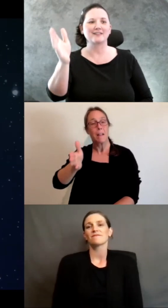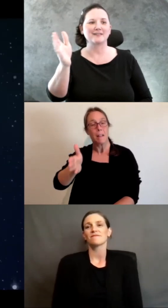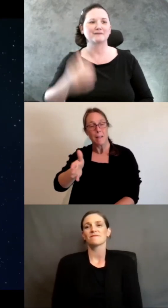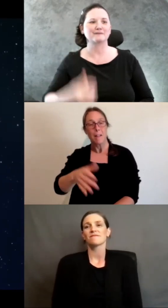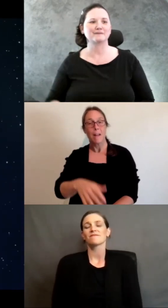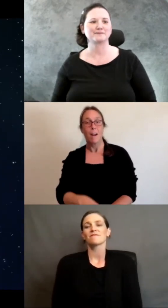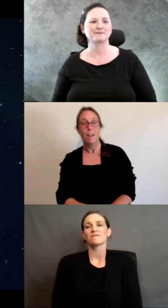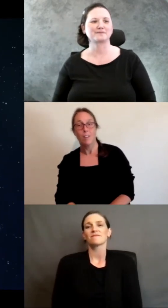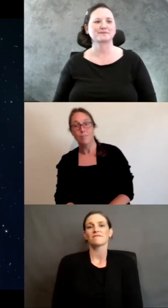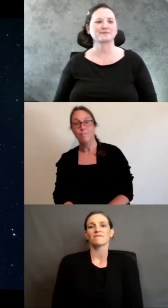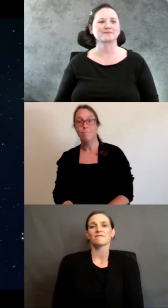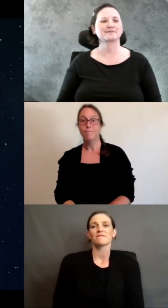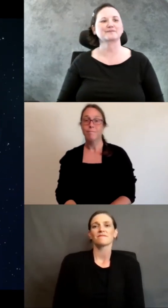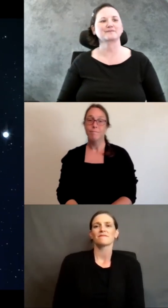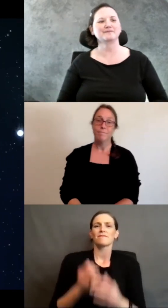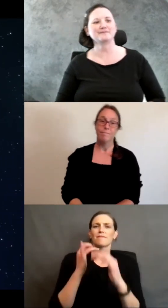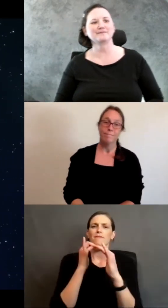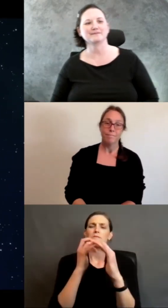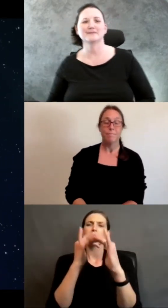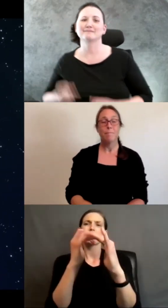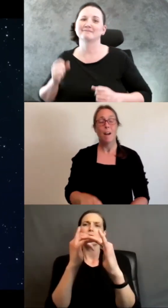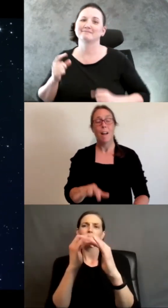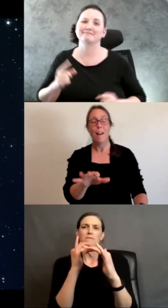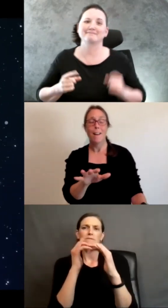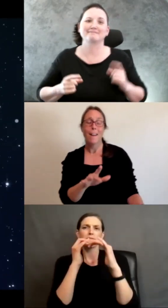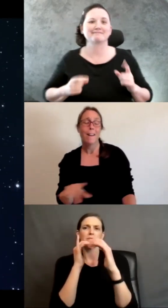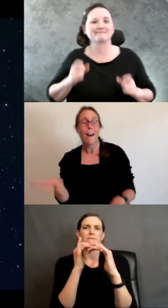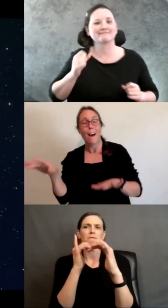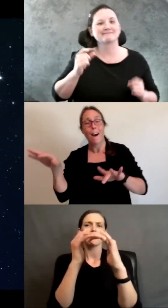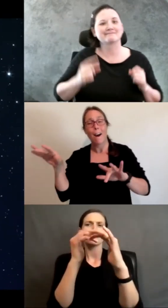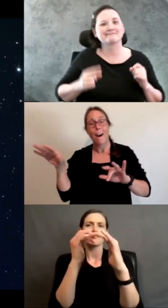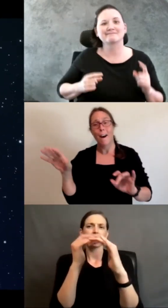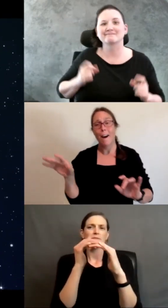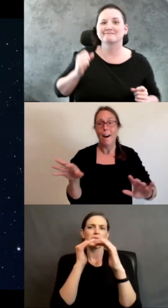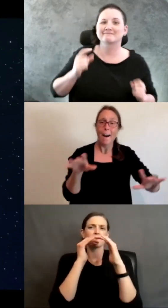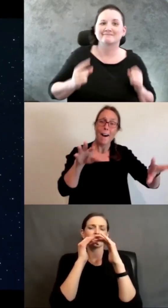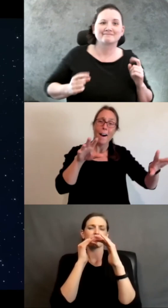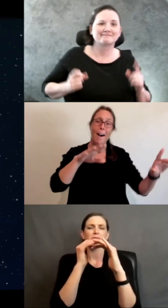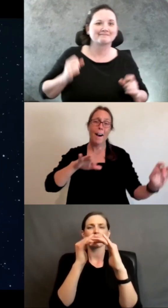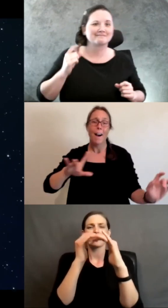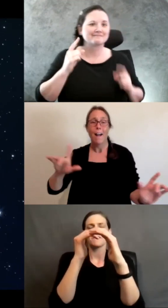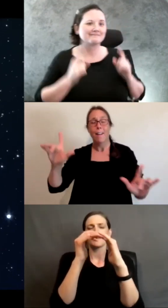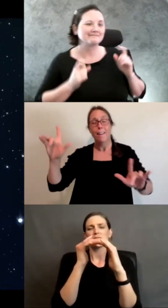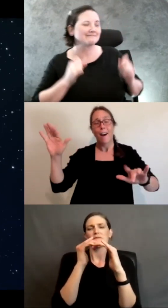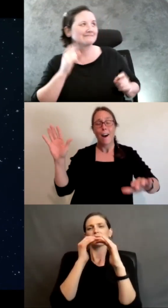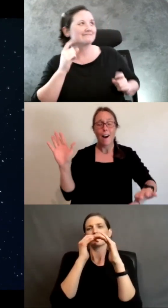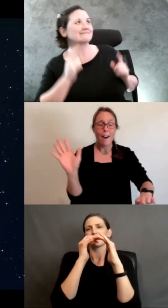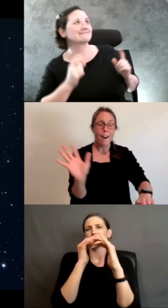will. Da-da-da-da-da-da.